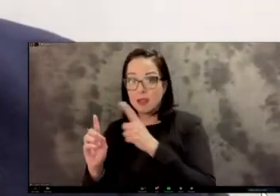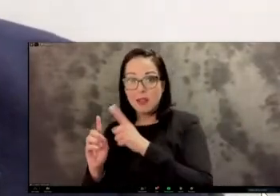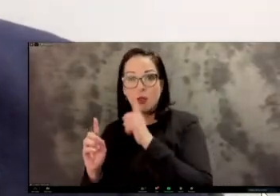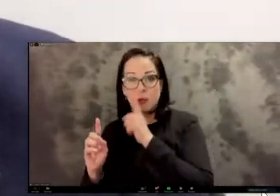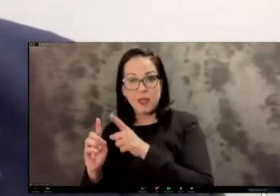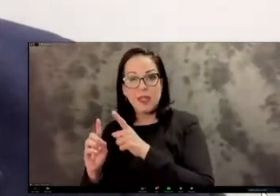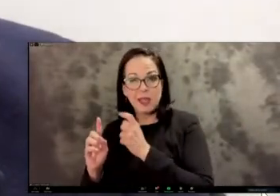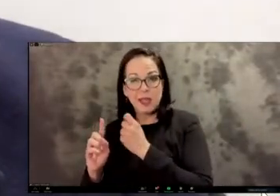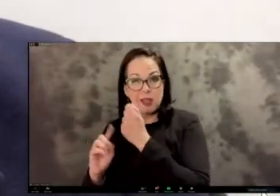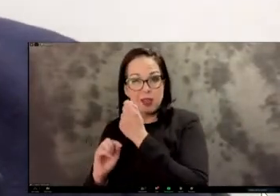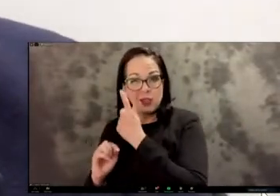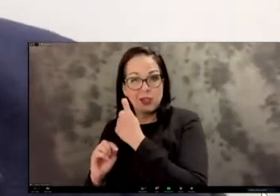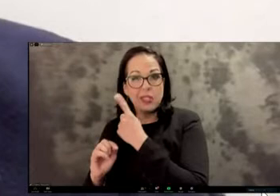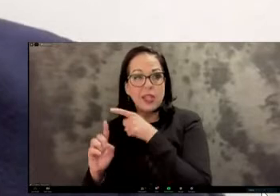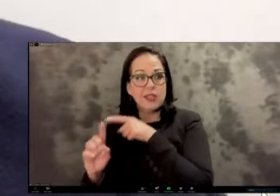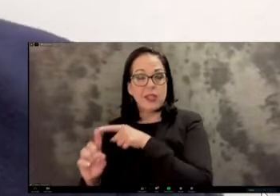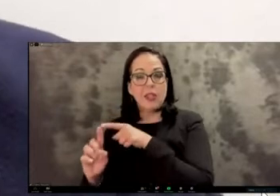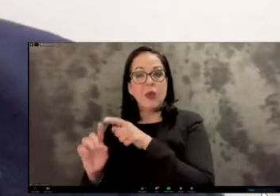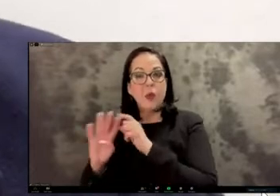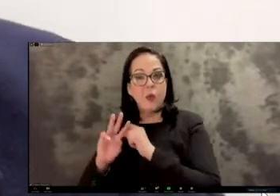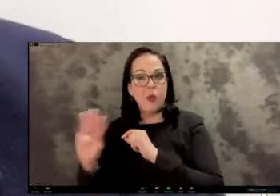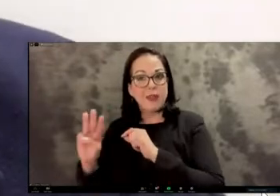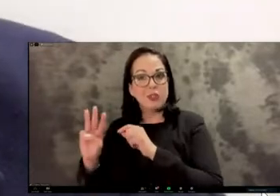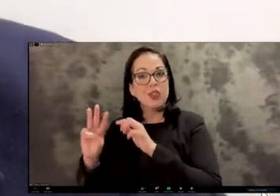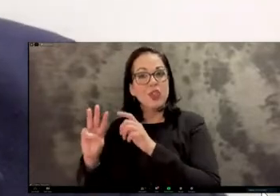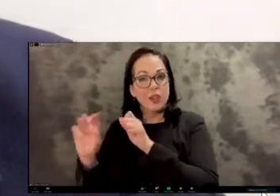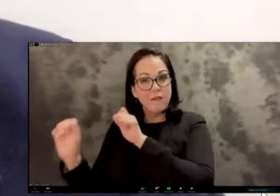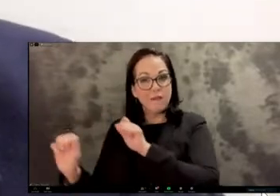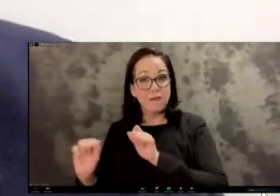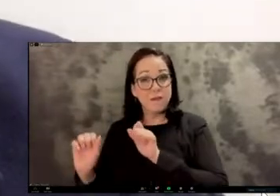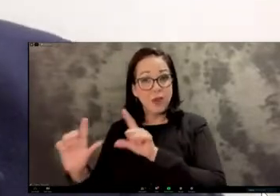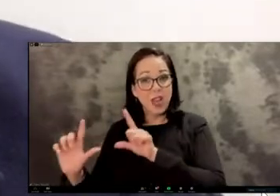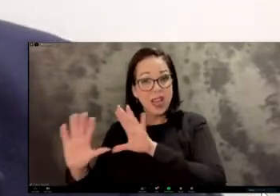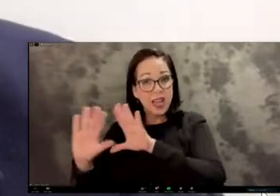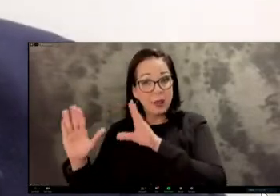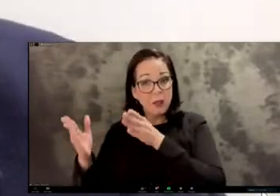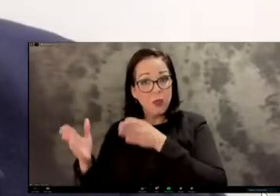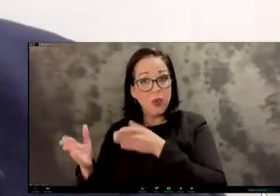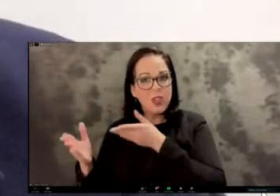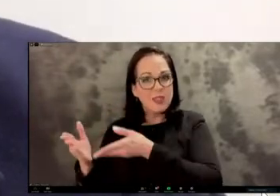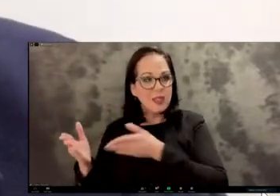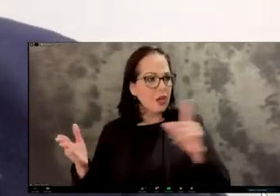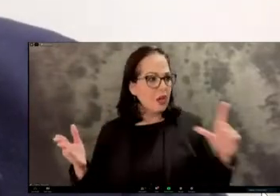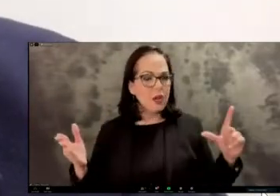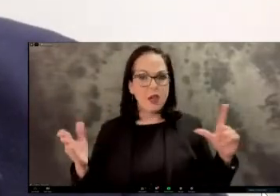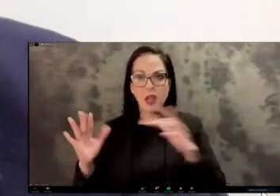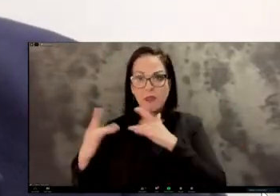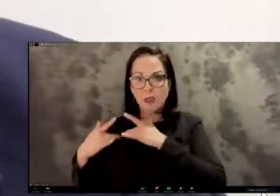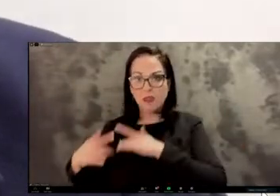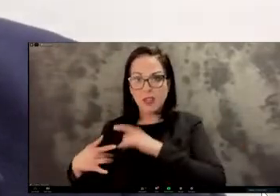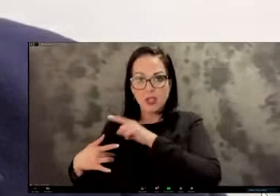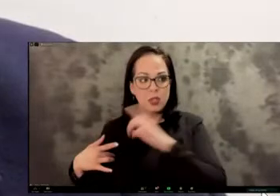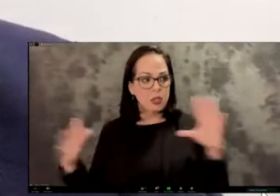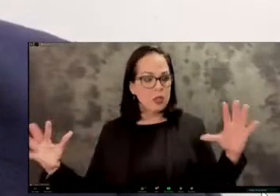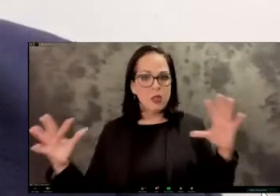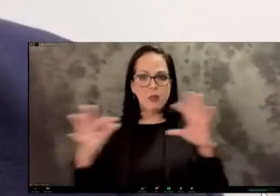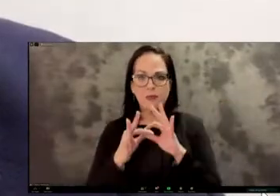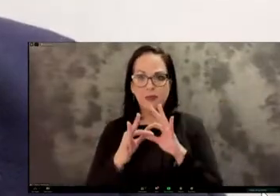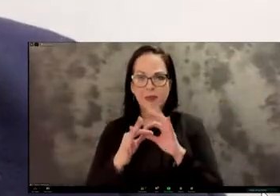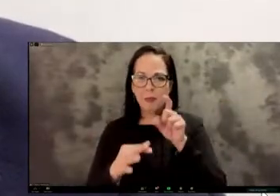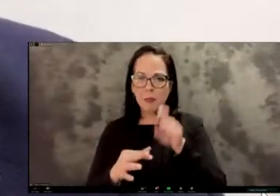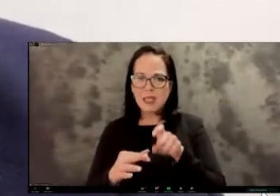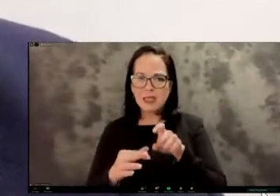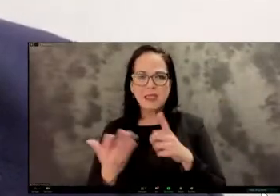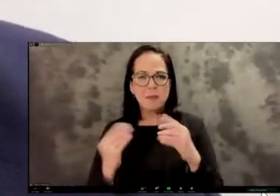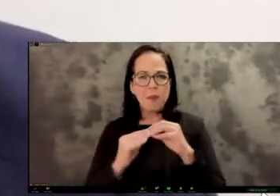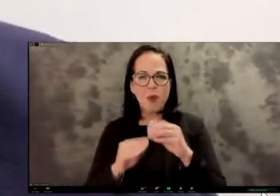to Western frameworks of depression, there is so much work that needs to be done in